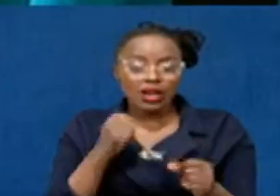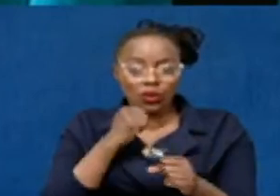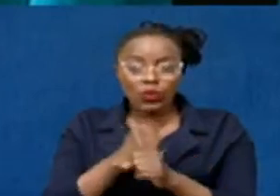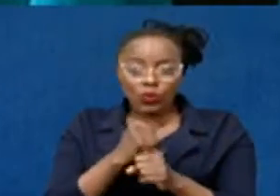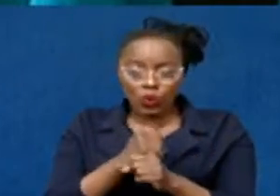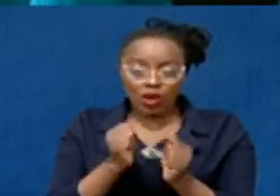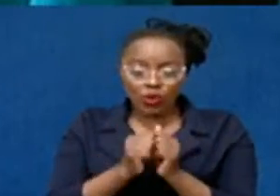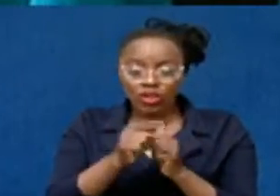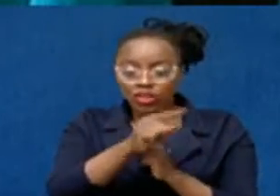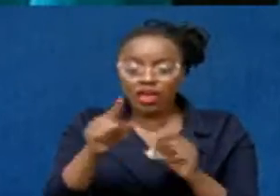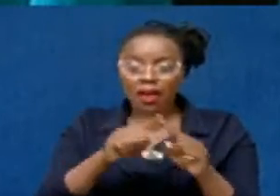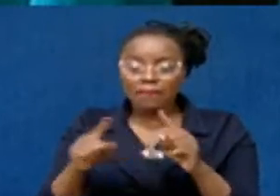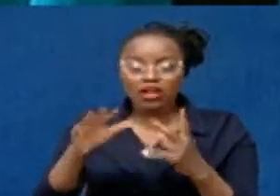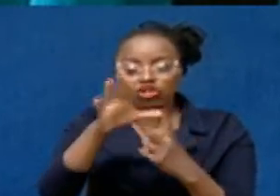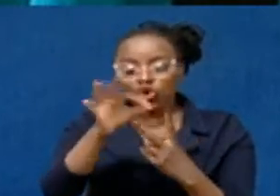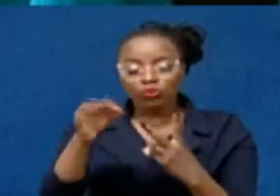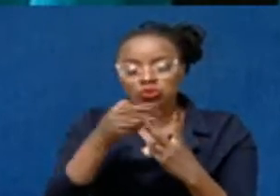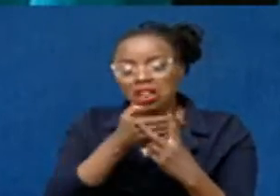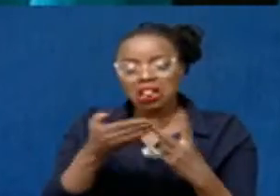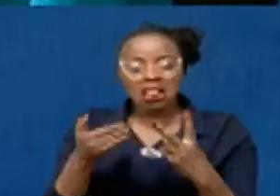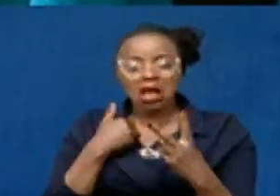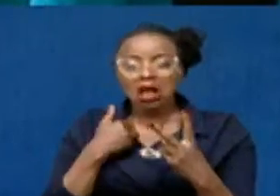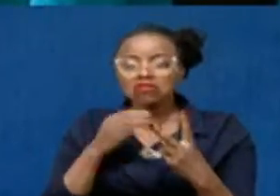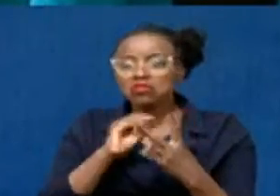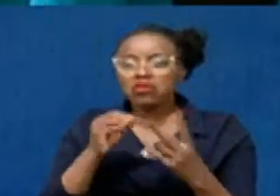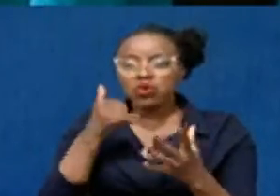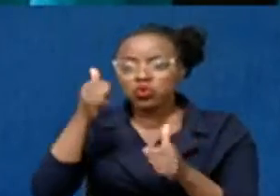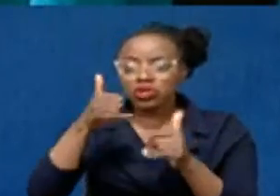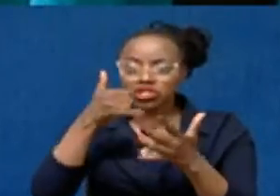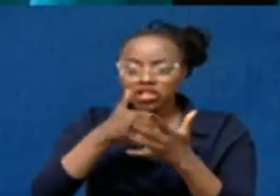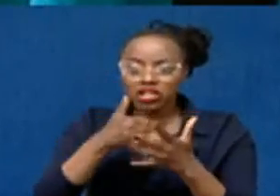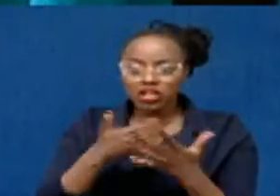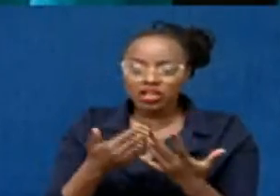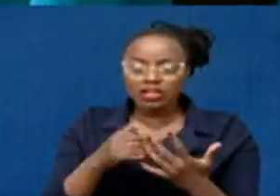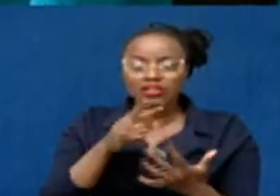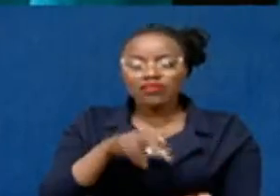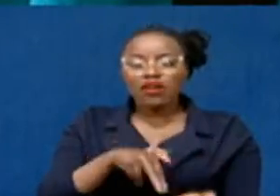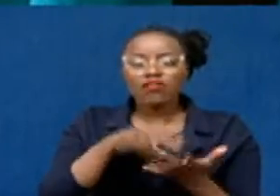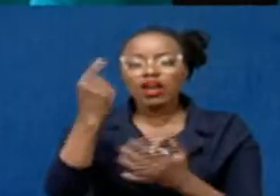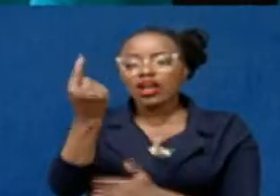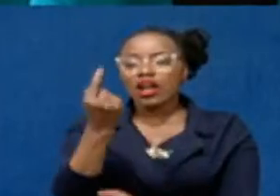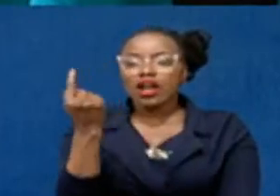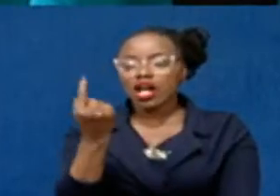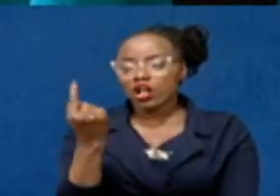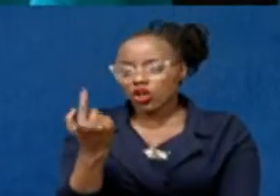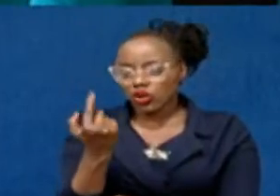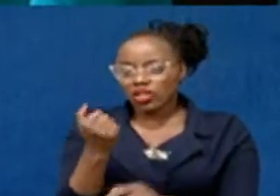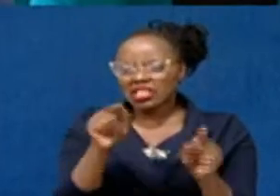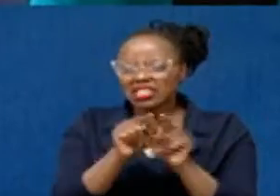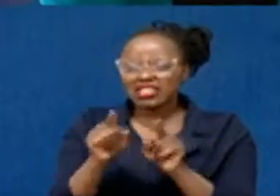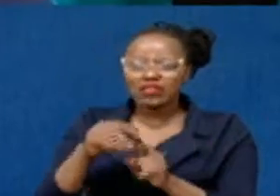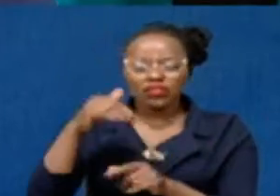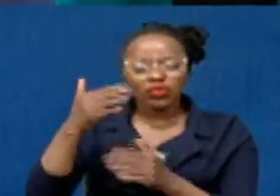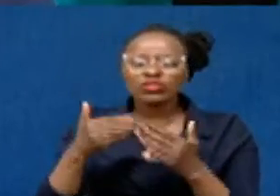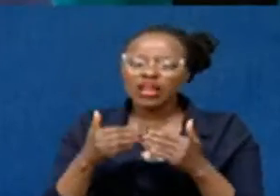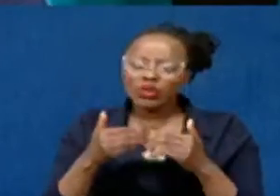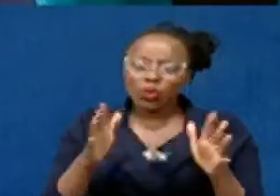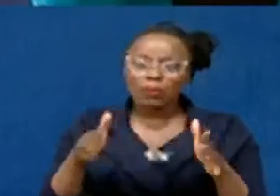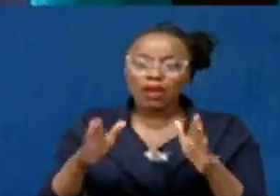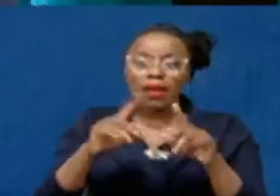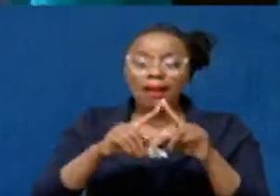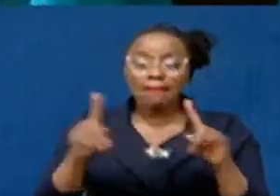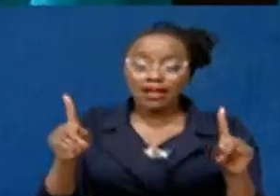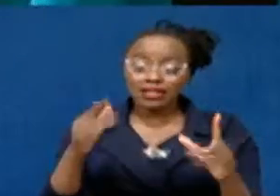he seems to be leaving those options that will include running on his own quite open. But